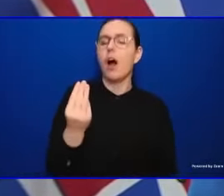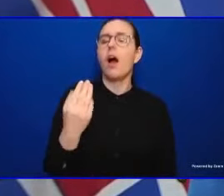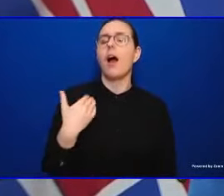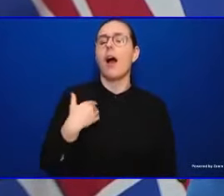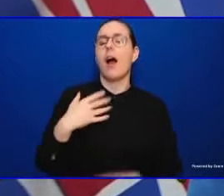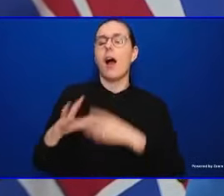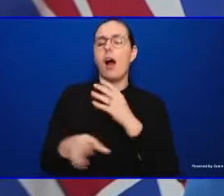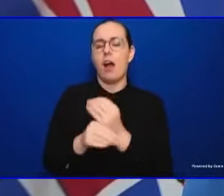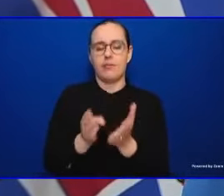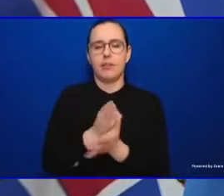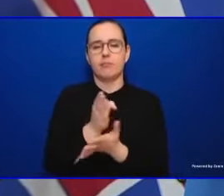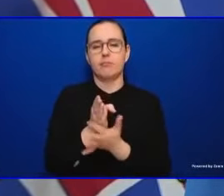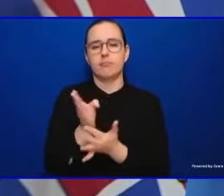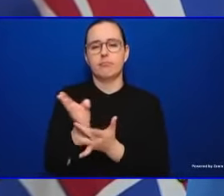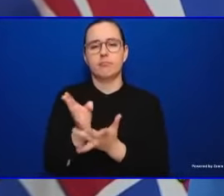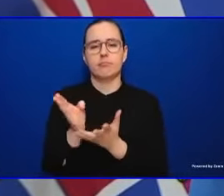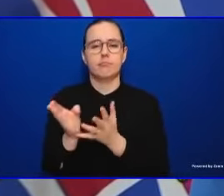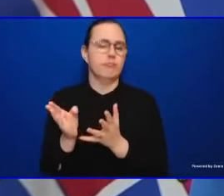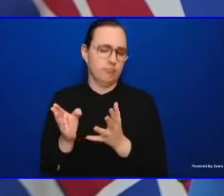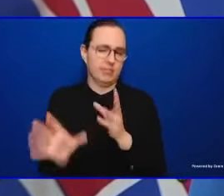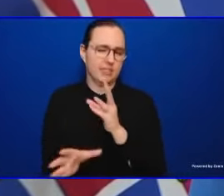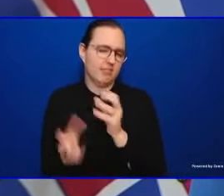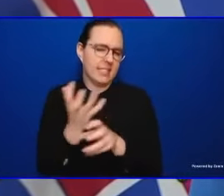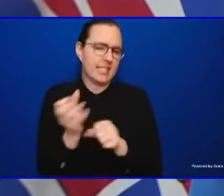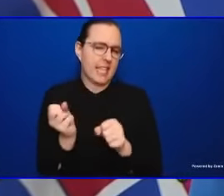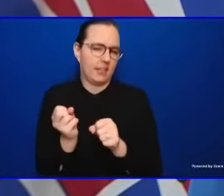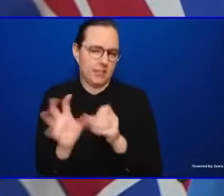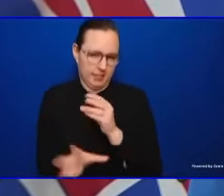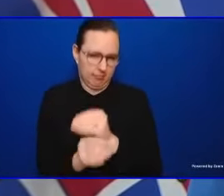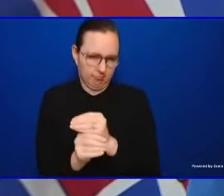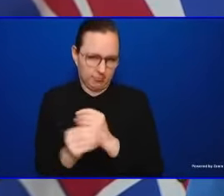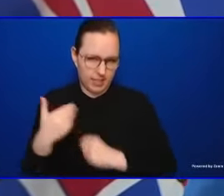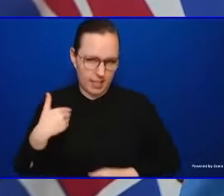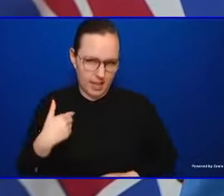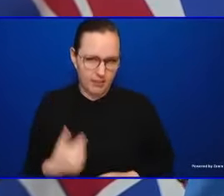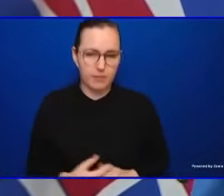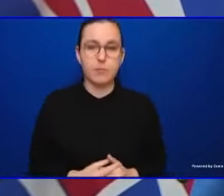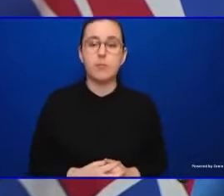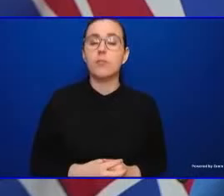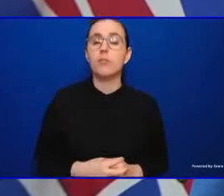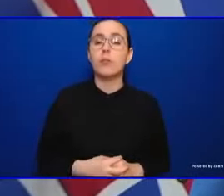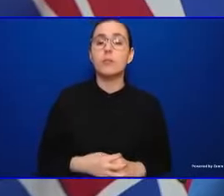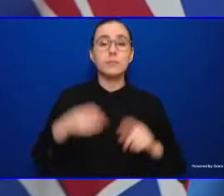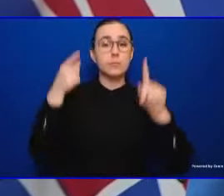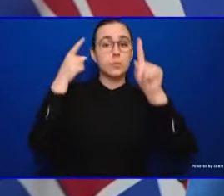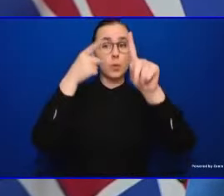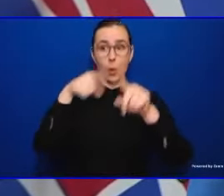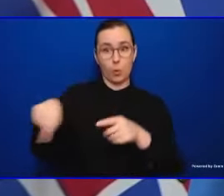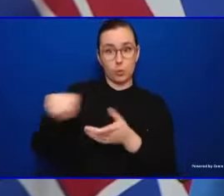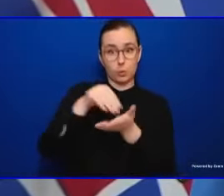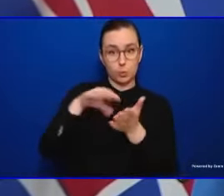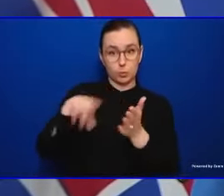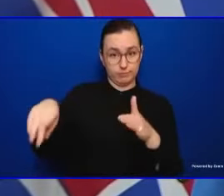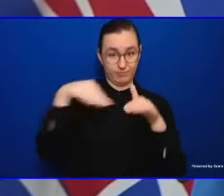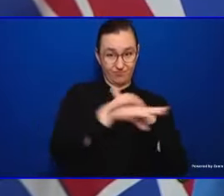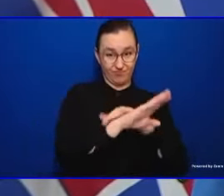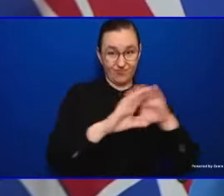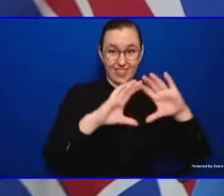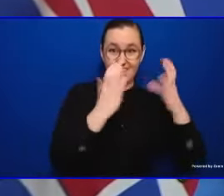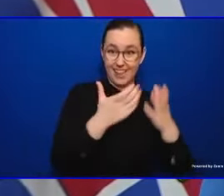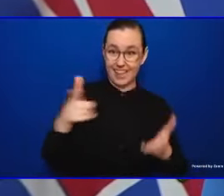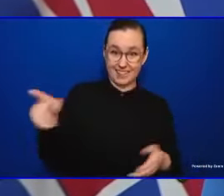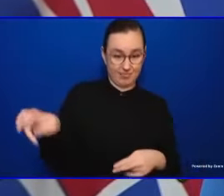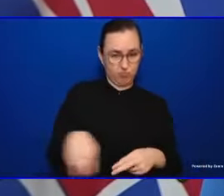while our goal is to have students learning in classrooms, we recognize that there will be